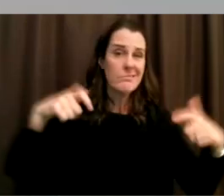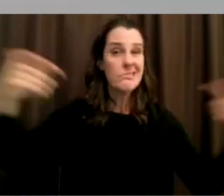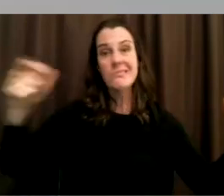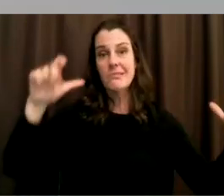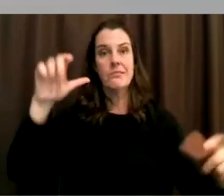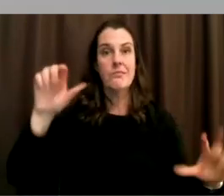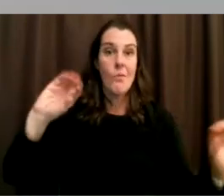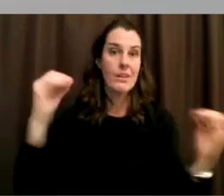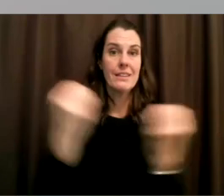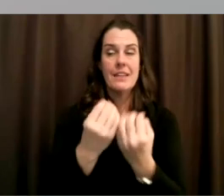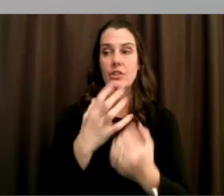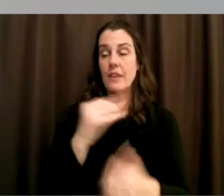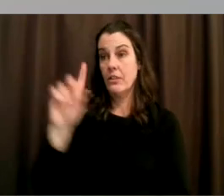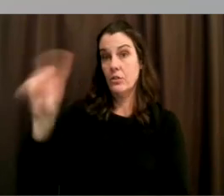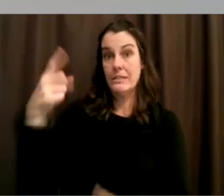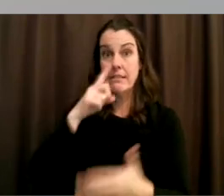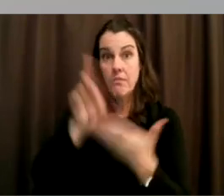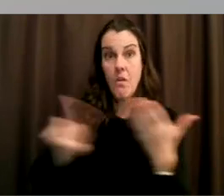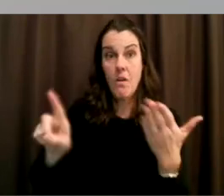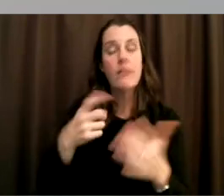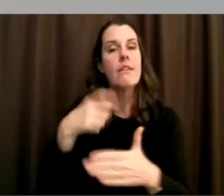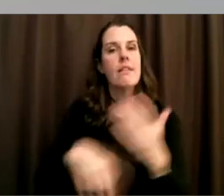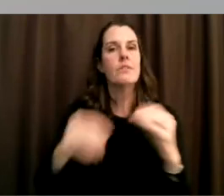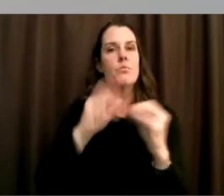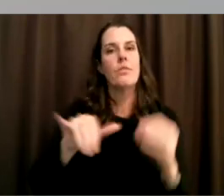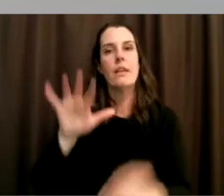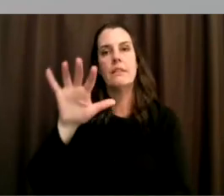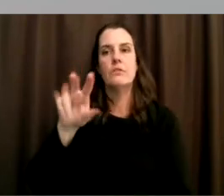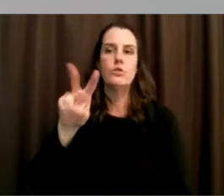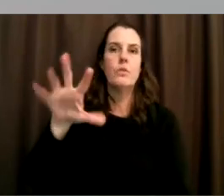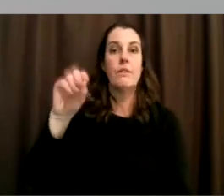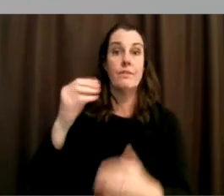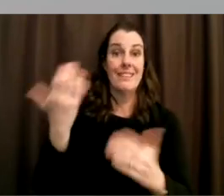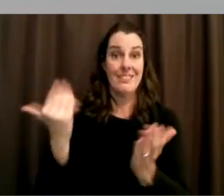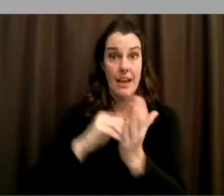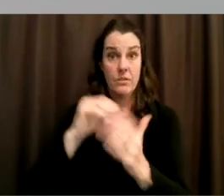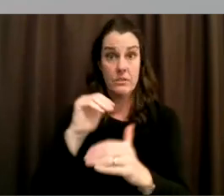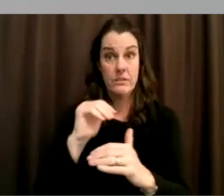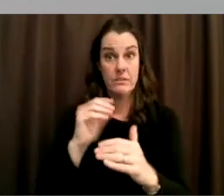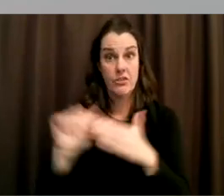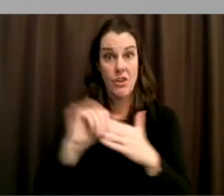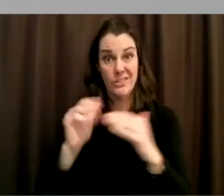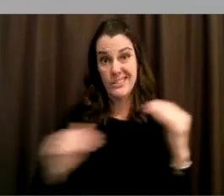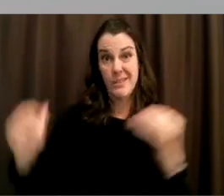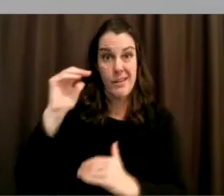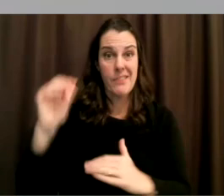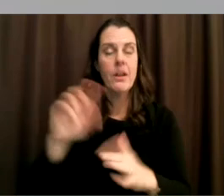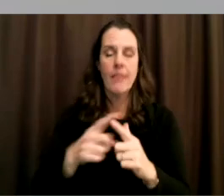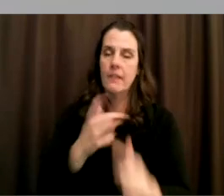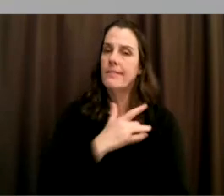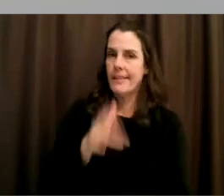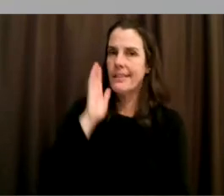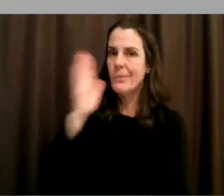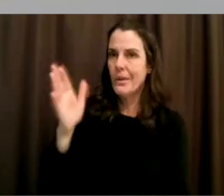organization and your single audit does end up costing you more than $250,000, then it's very likely that will have to